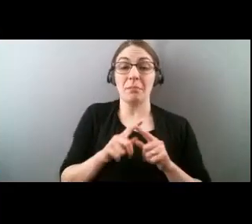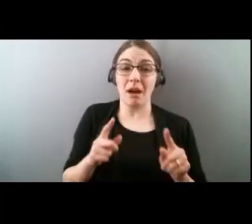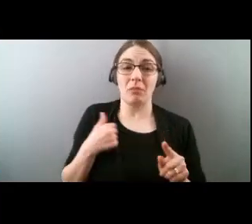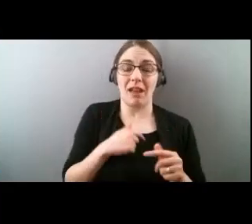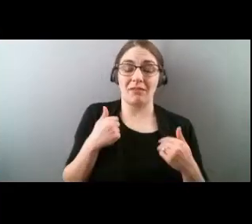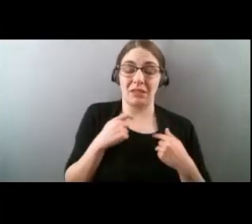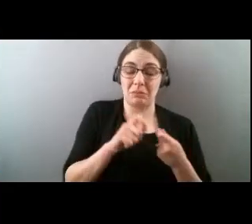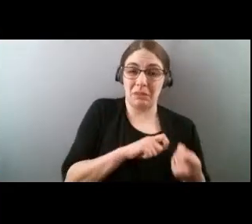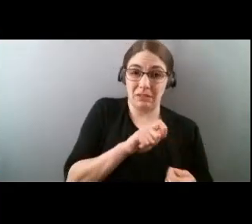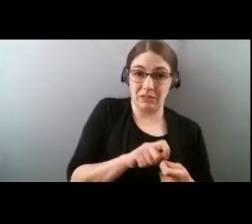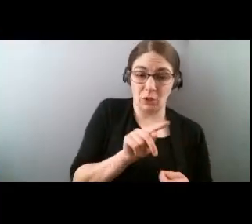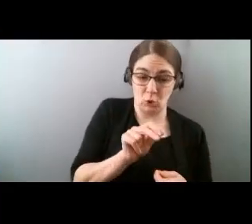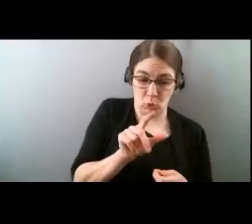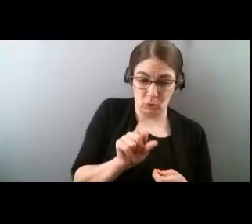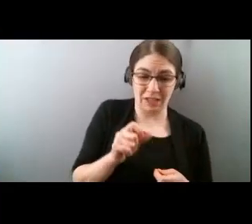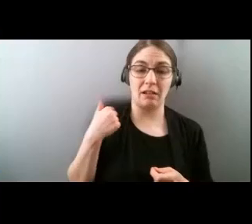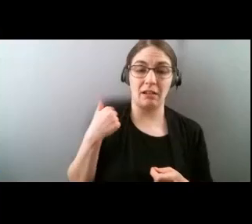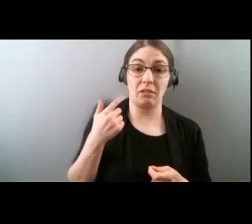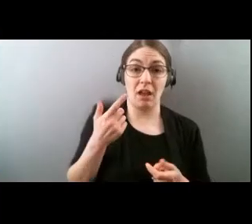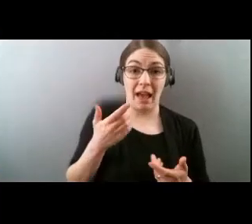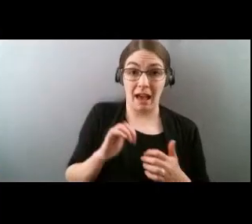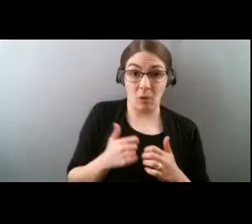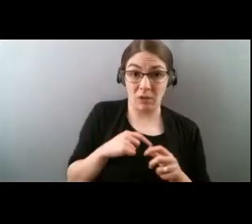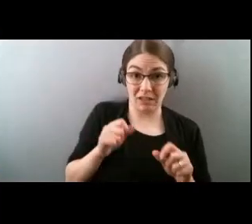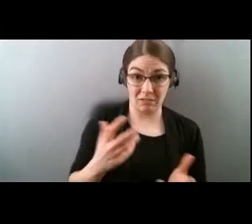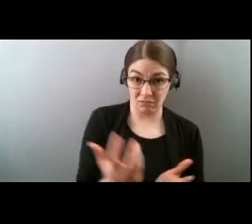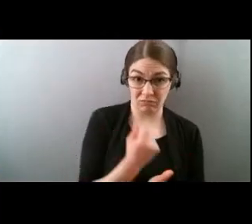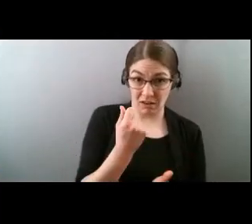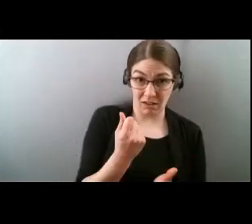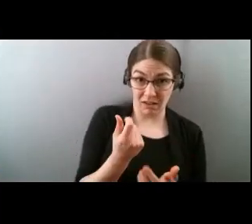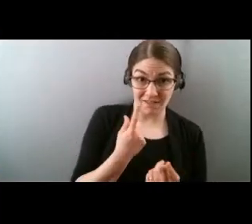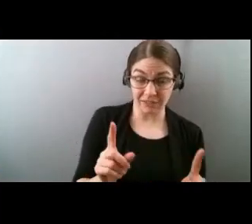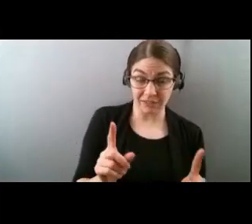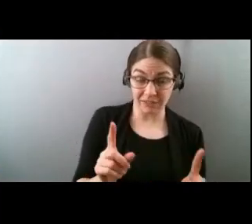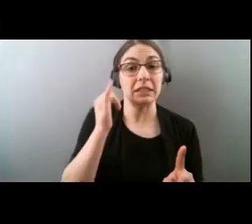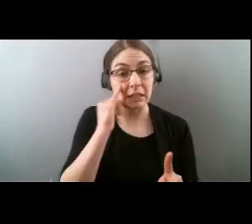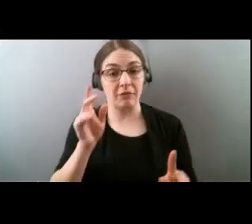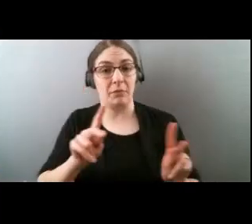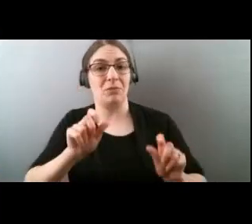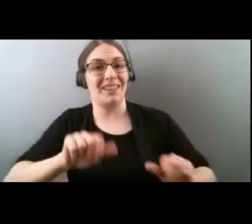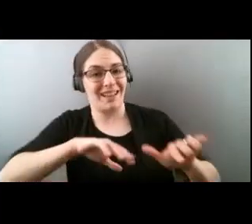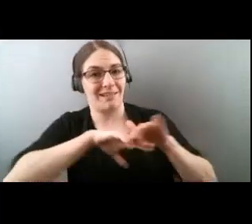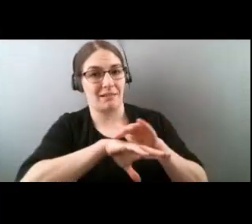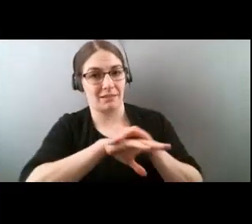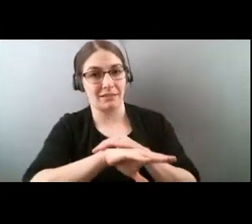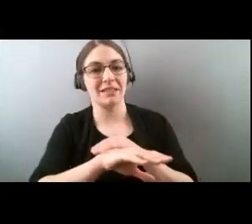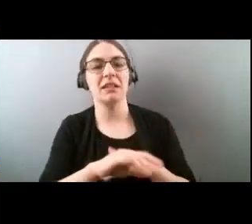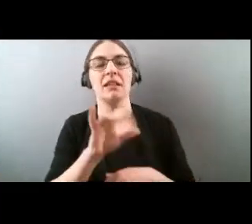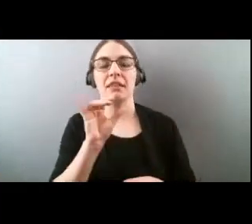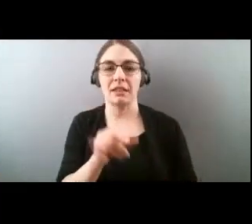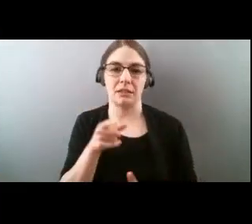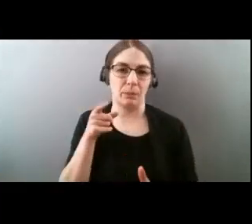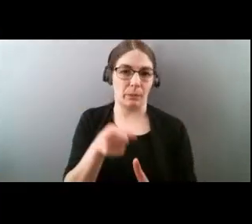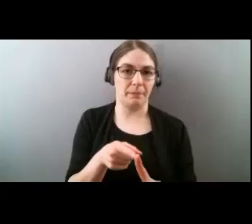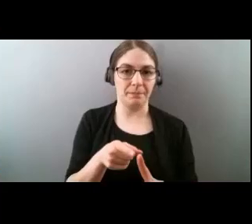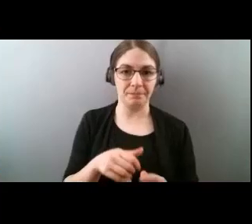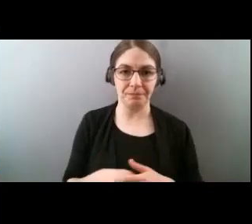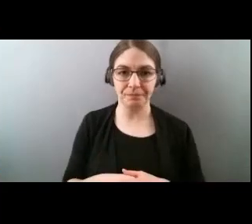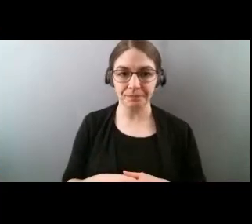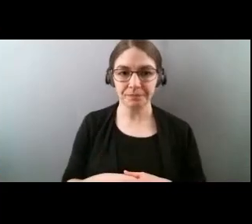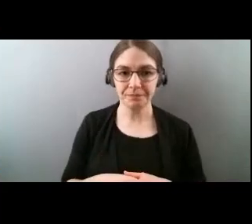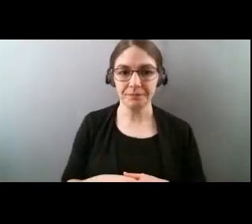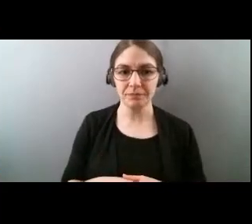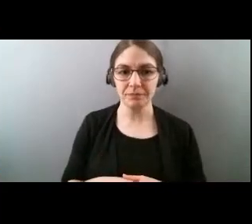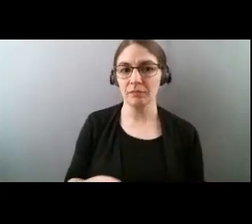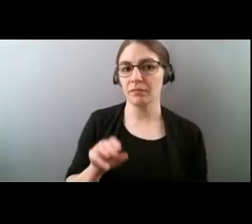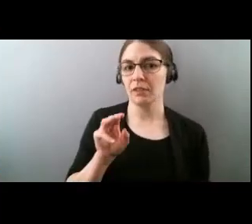only way to leverage those tools effectively is if people can access them. And that's what this is all about. Yeah.